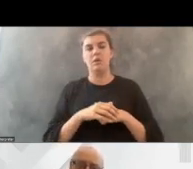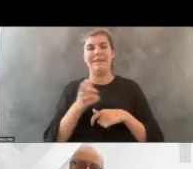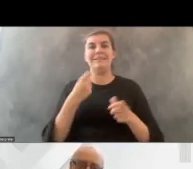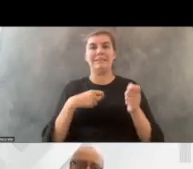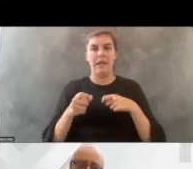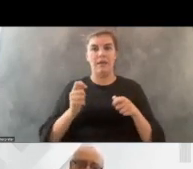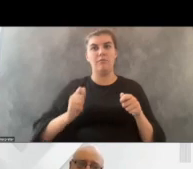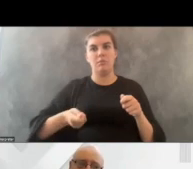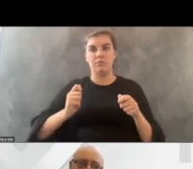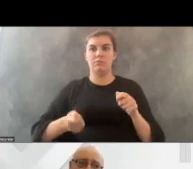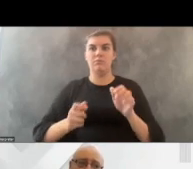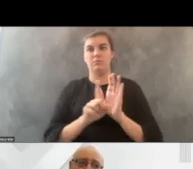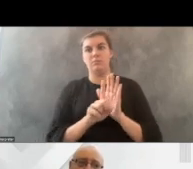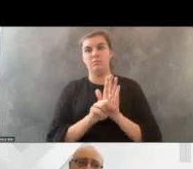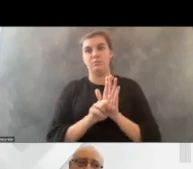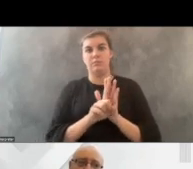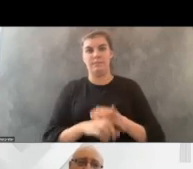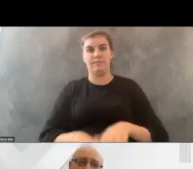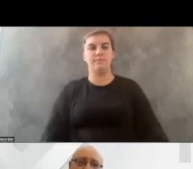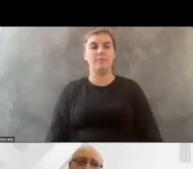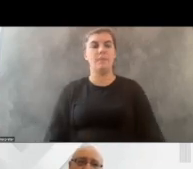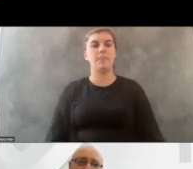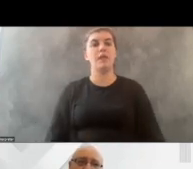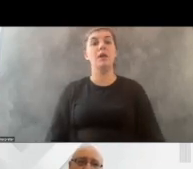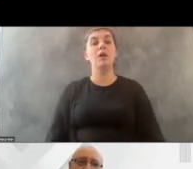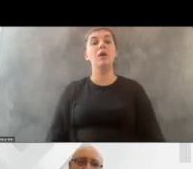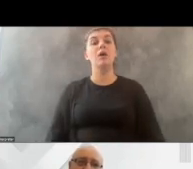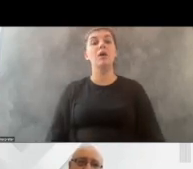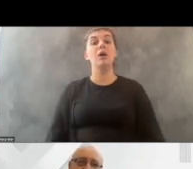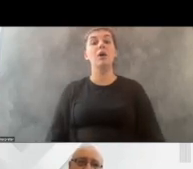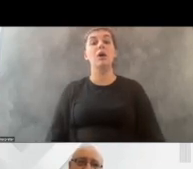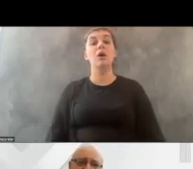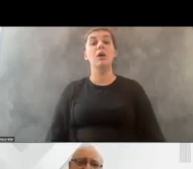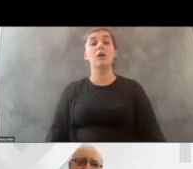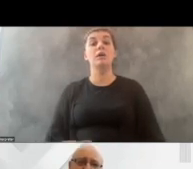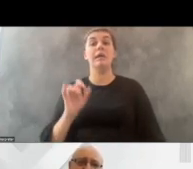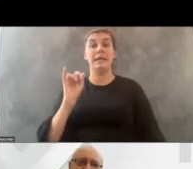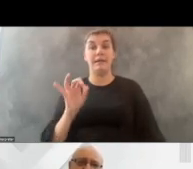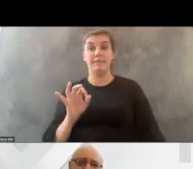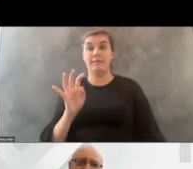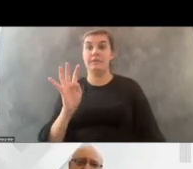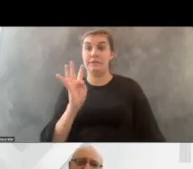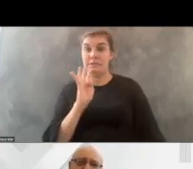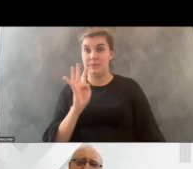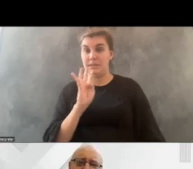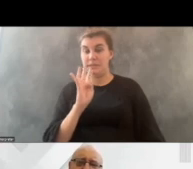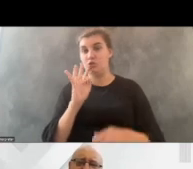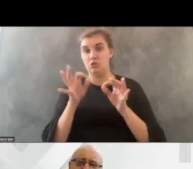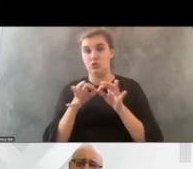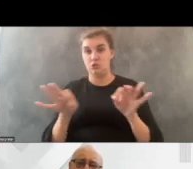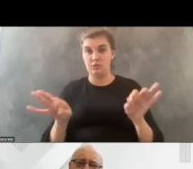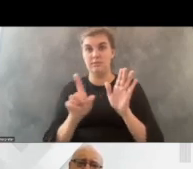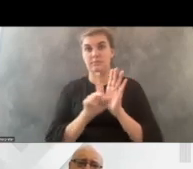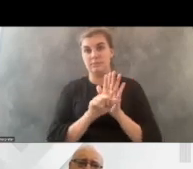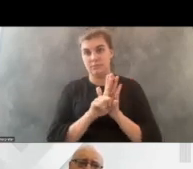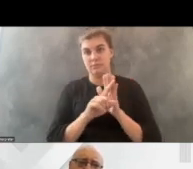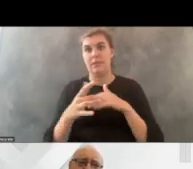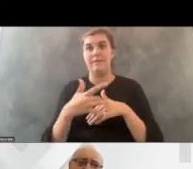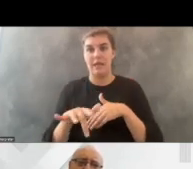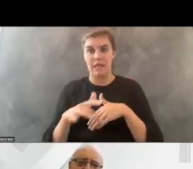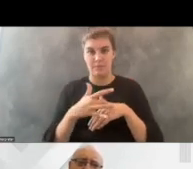referenced, but now have incorporated these requirements and made them a shall